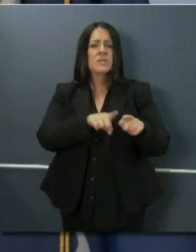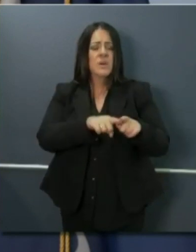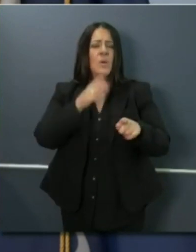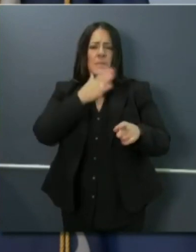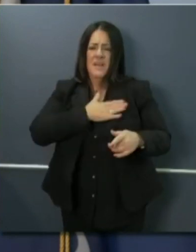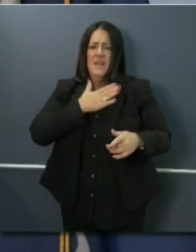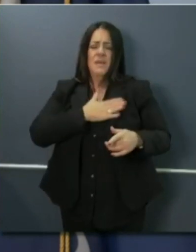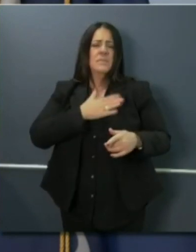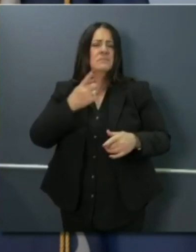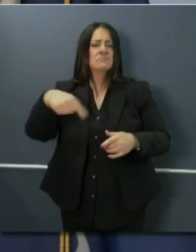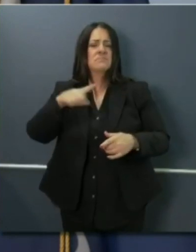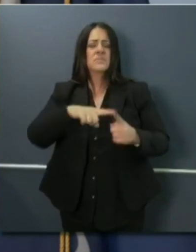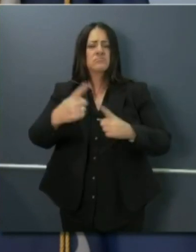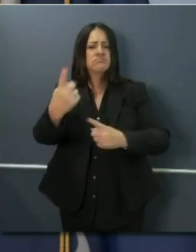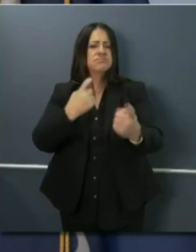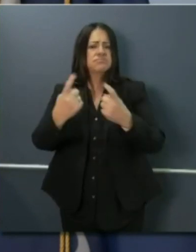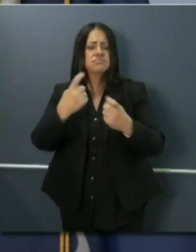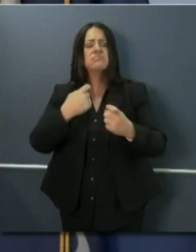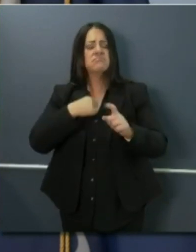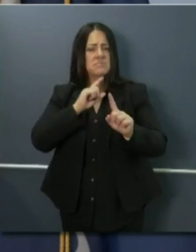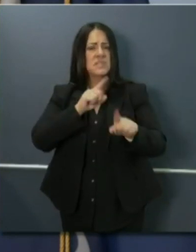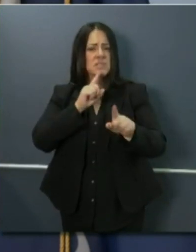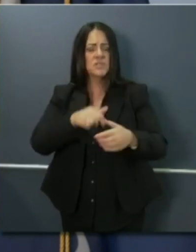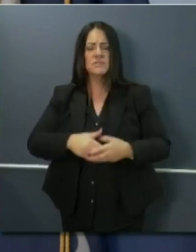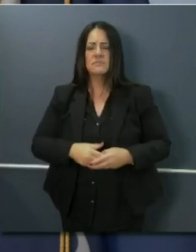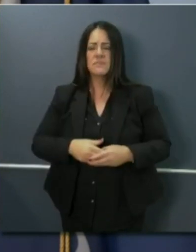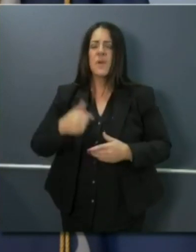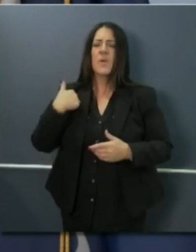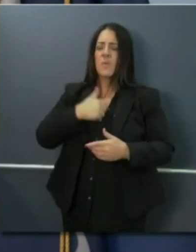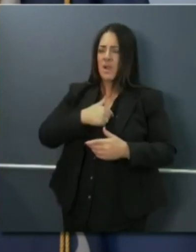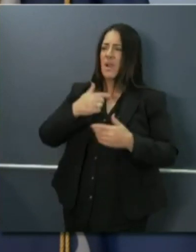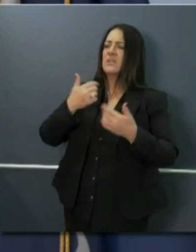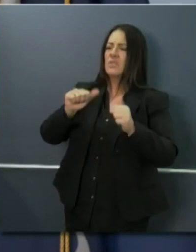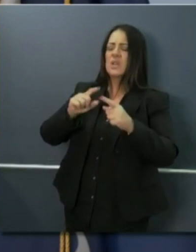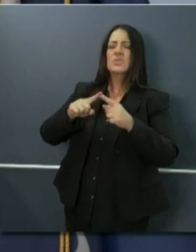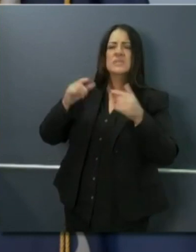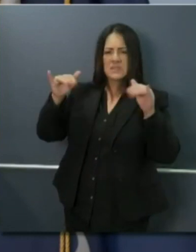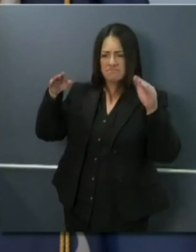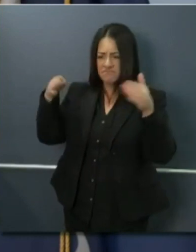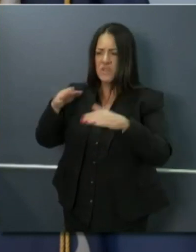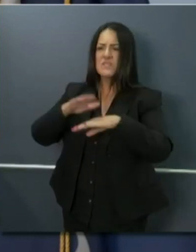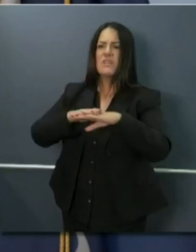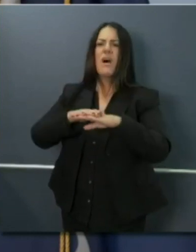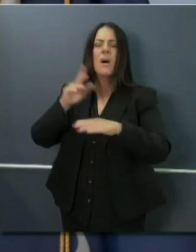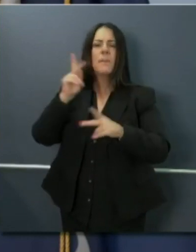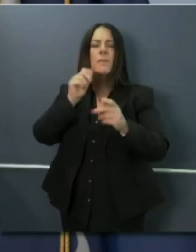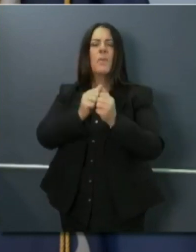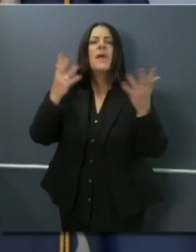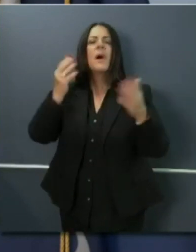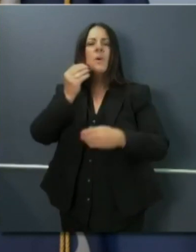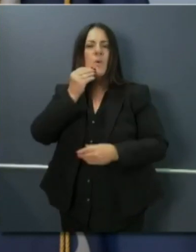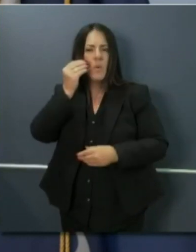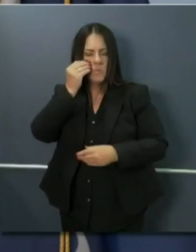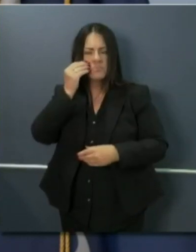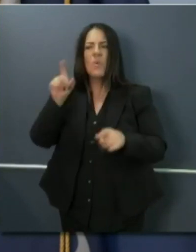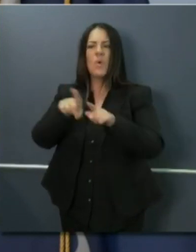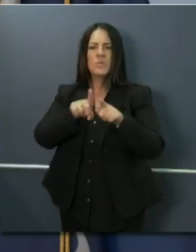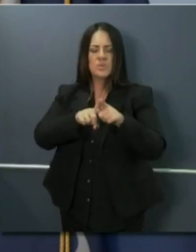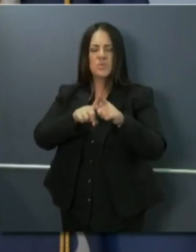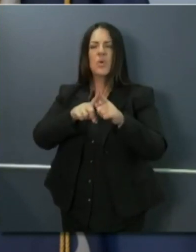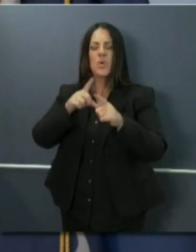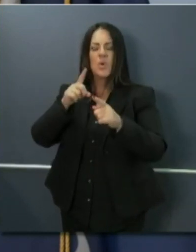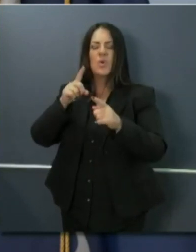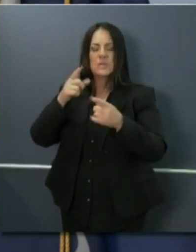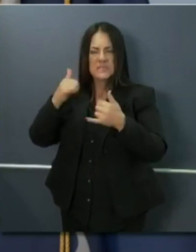are significantly increasing our efforts on homelessness. I'm happy to go into details around that, but I want to now turn it over